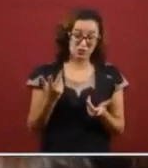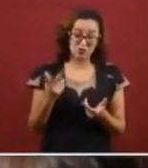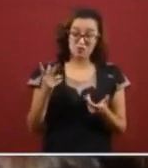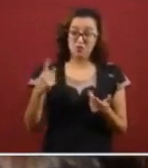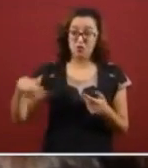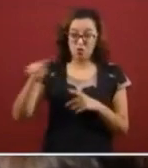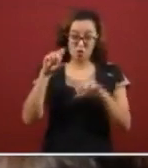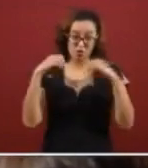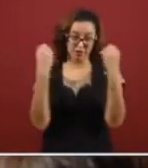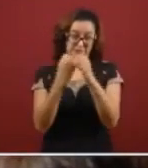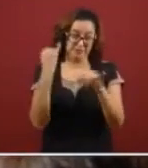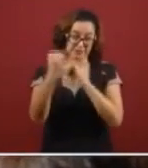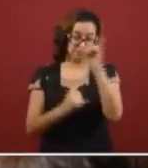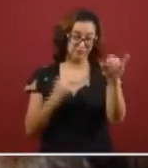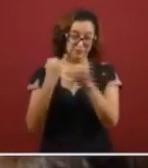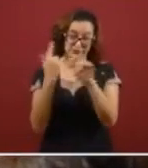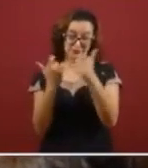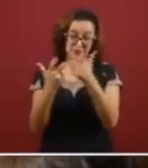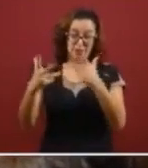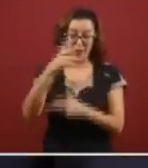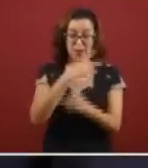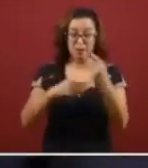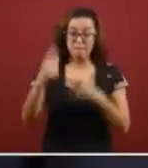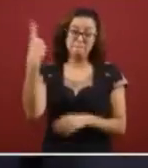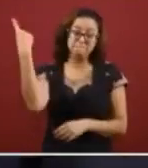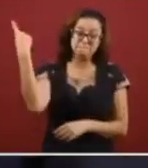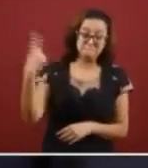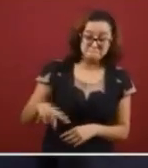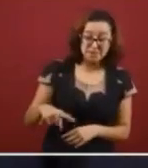but the international finances,